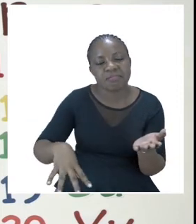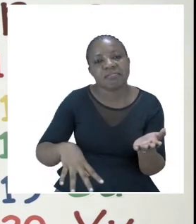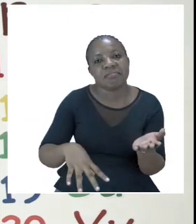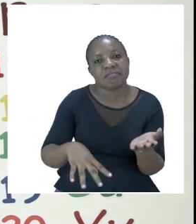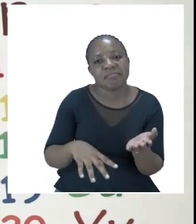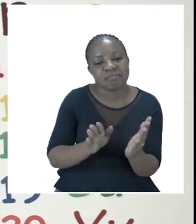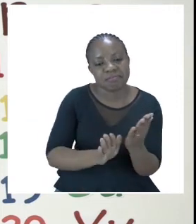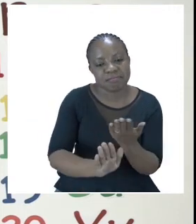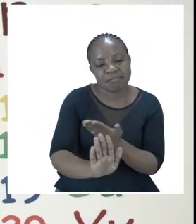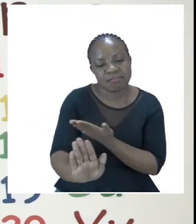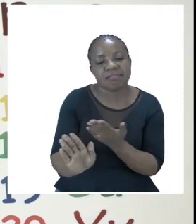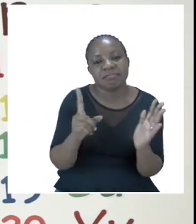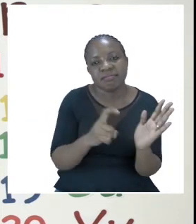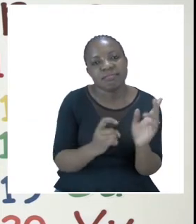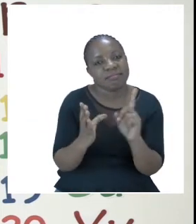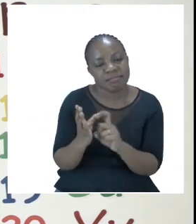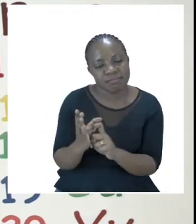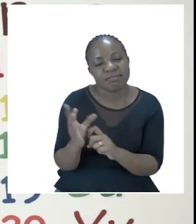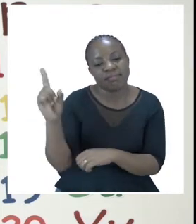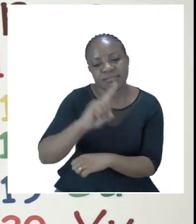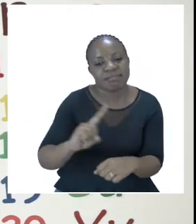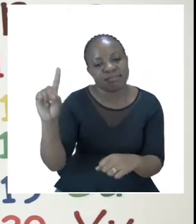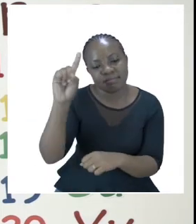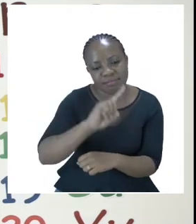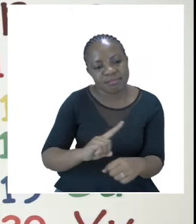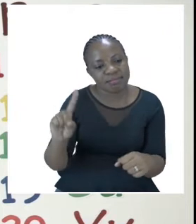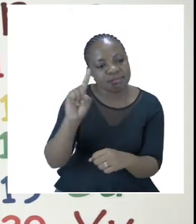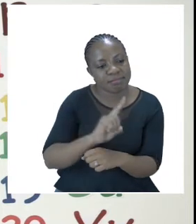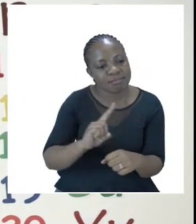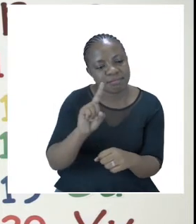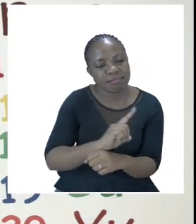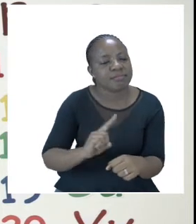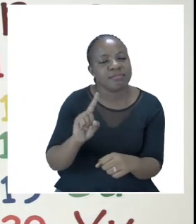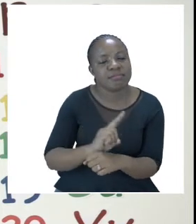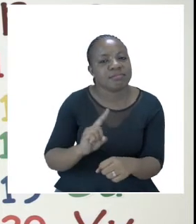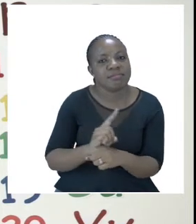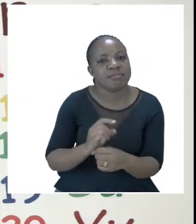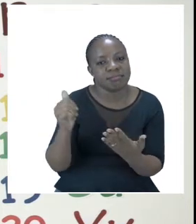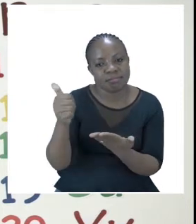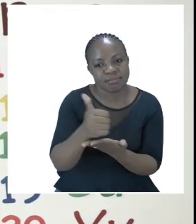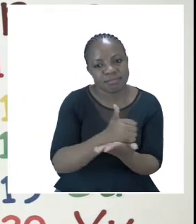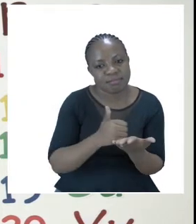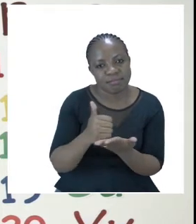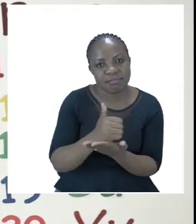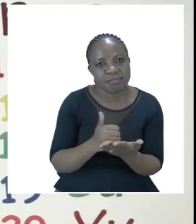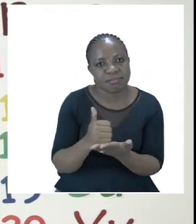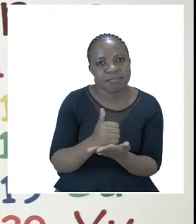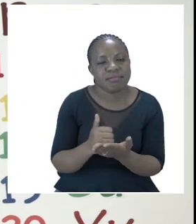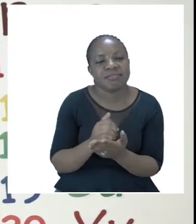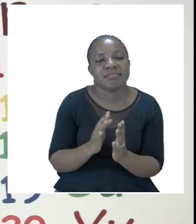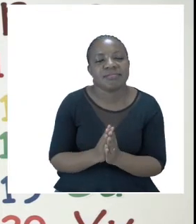Sanitize every day so the germs can stay away.